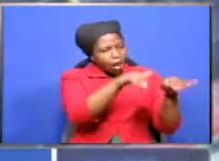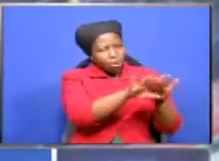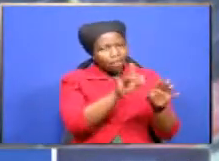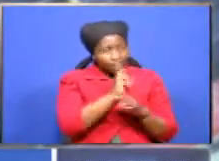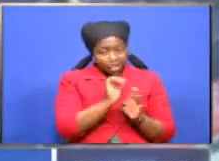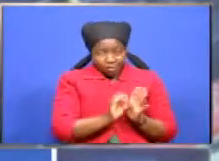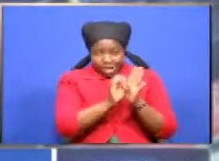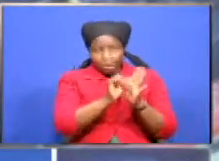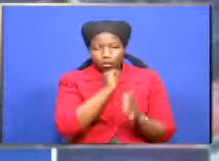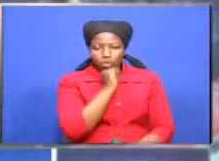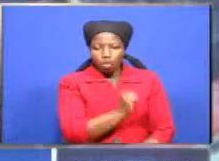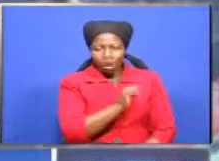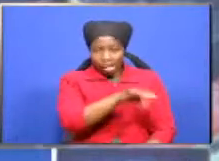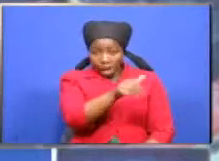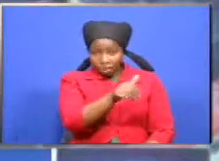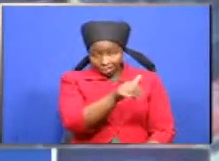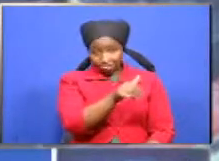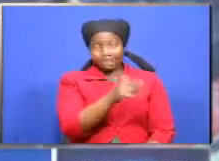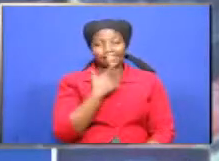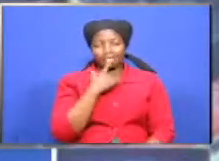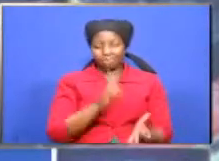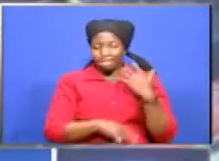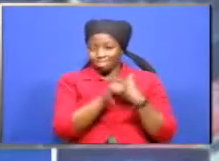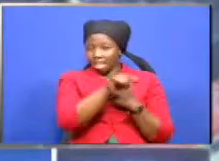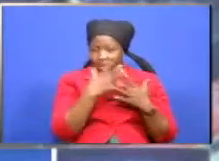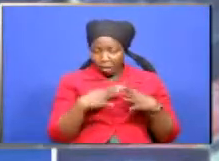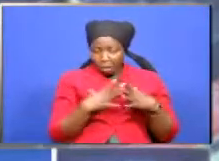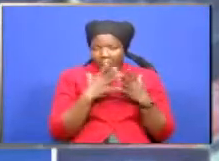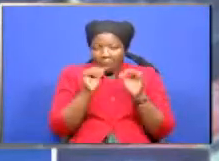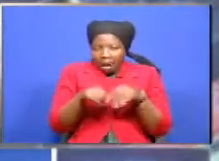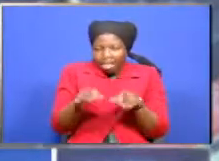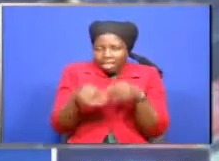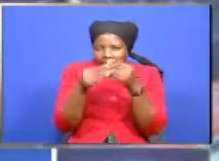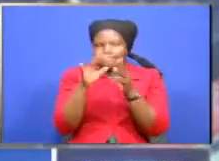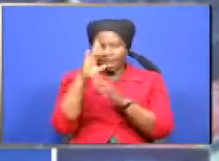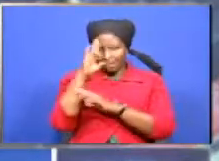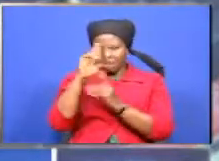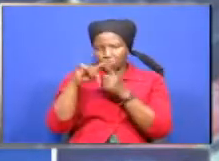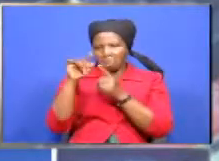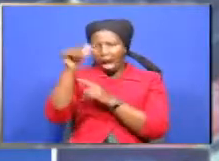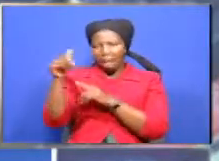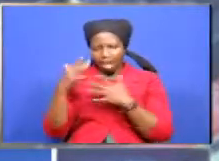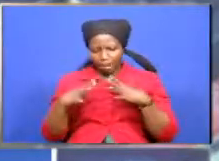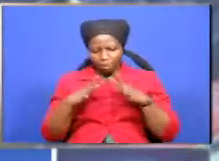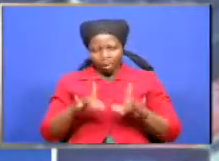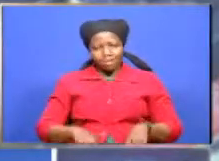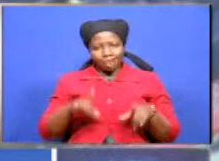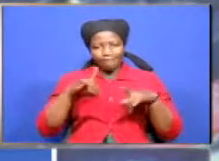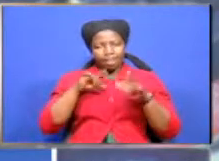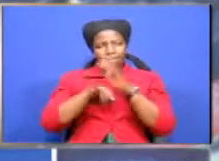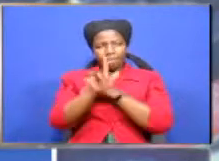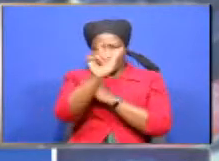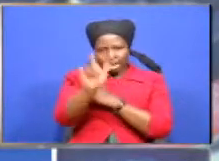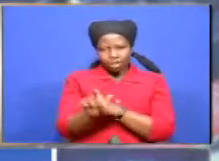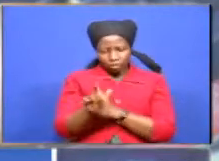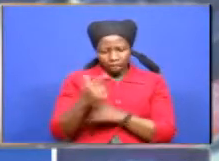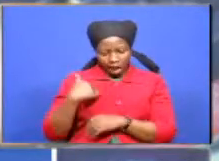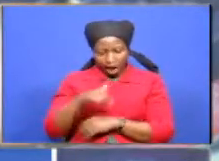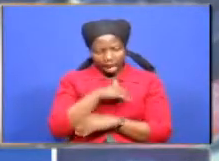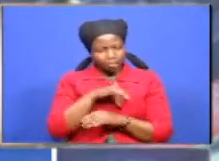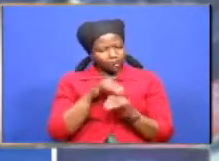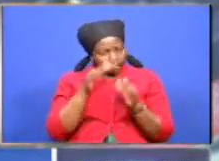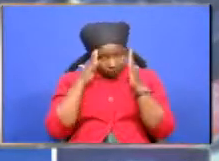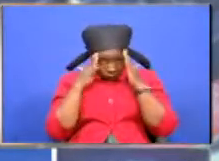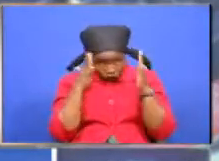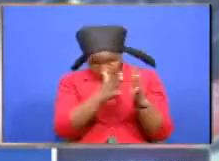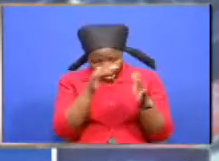for example, the Old Town, saying that these people could actually pose a risk to other residents in the region. We'll be staying close